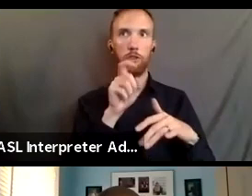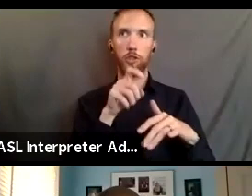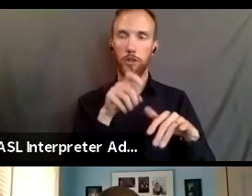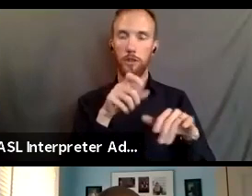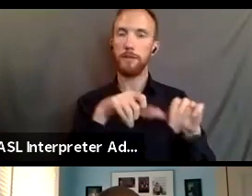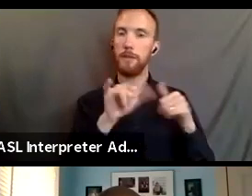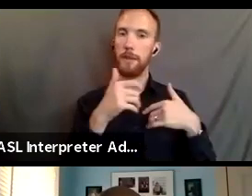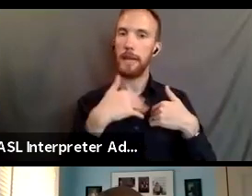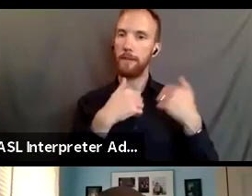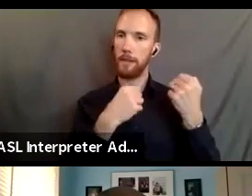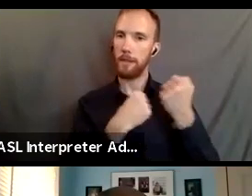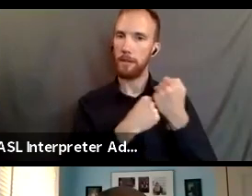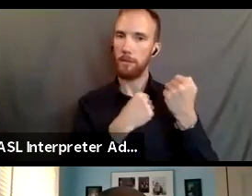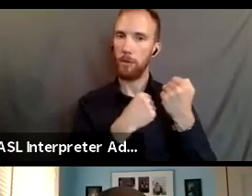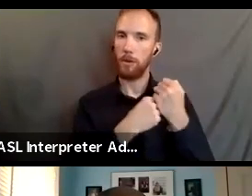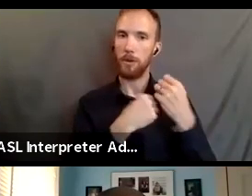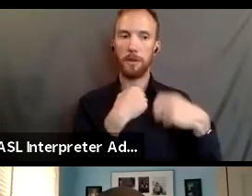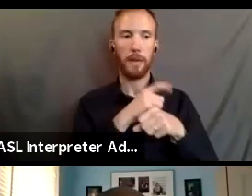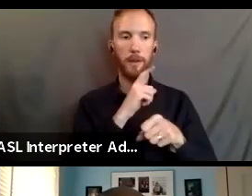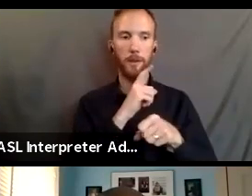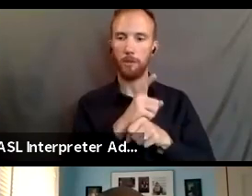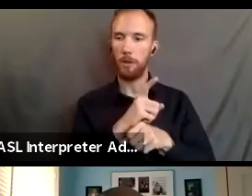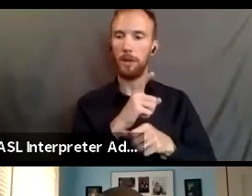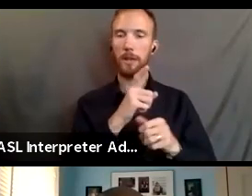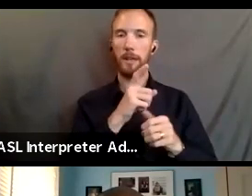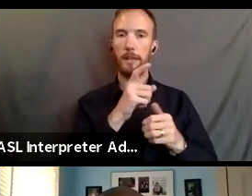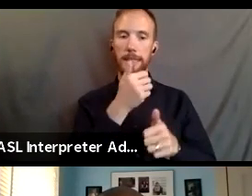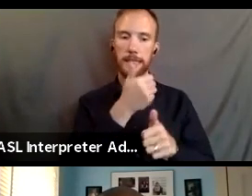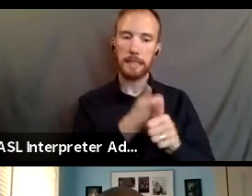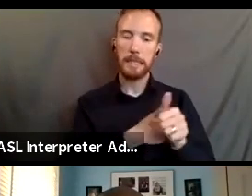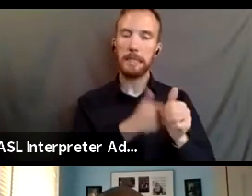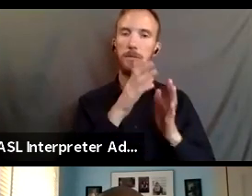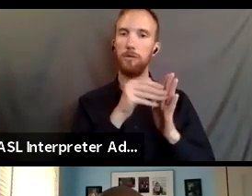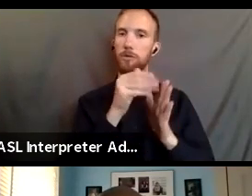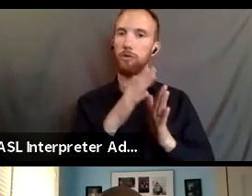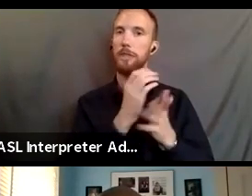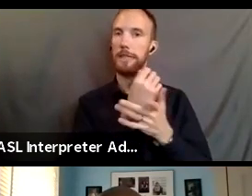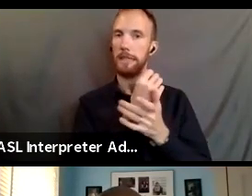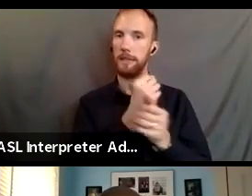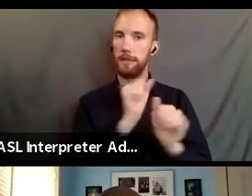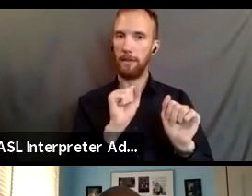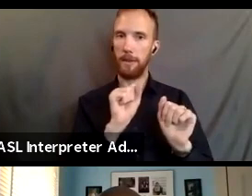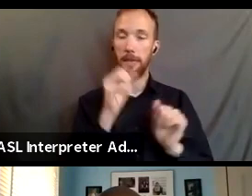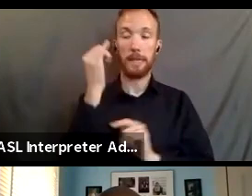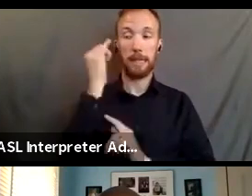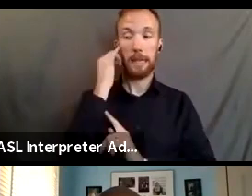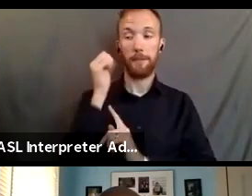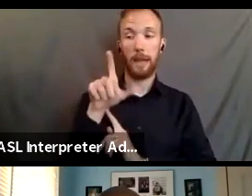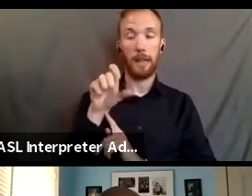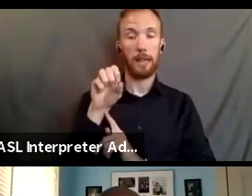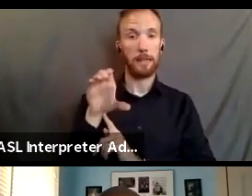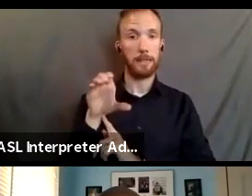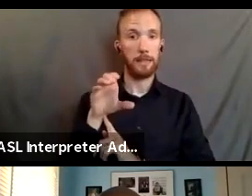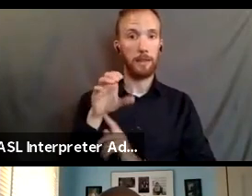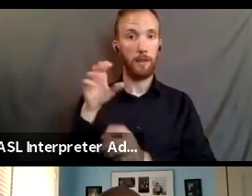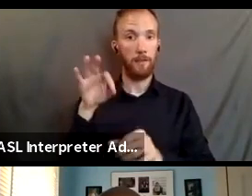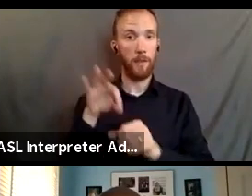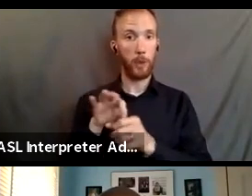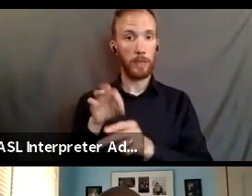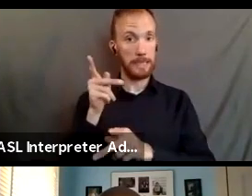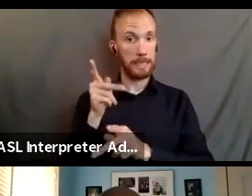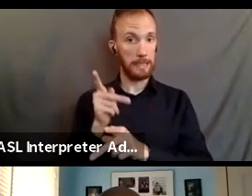to ensure that the safety of each student is provided and if lsc's voted to retain the sros we should